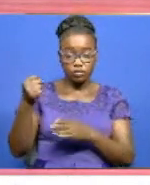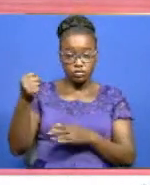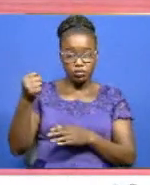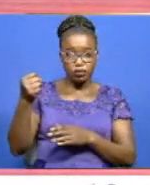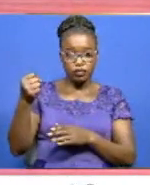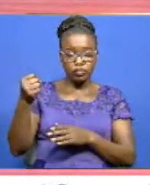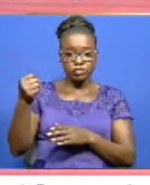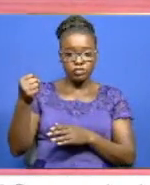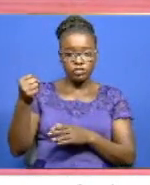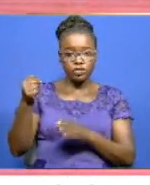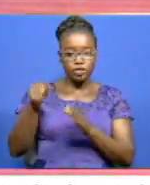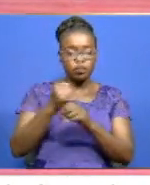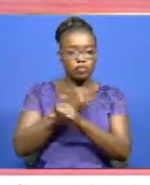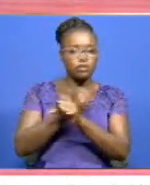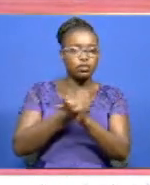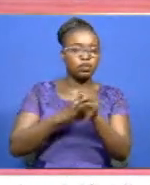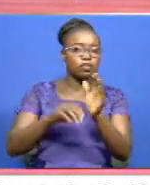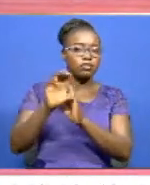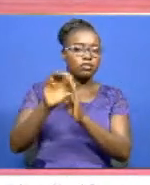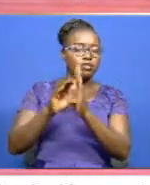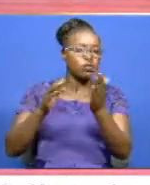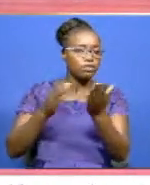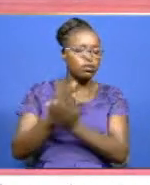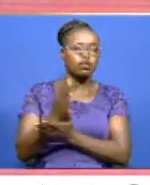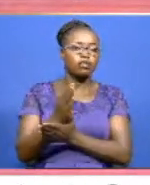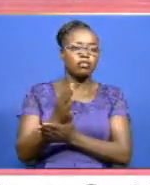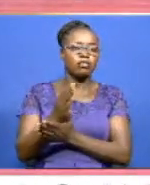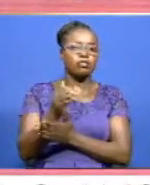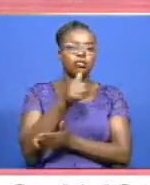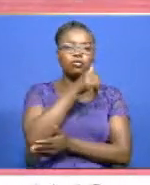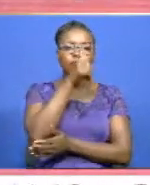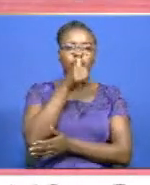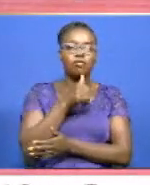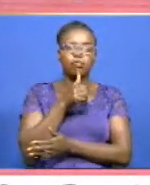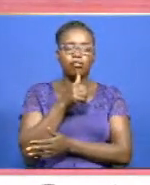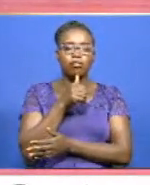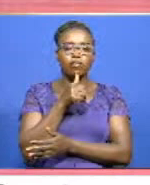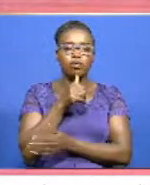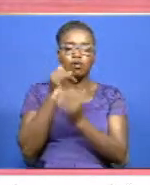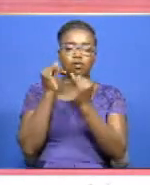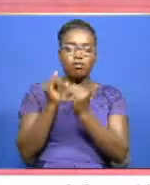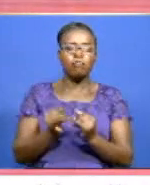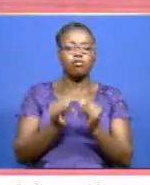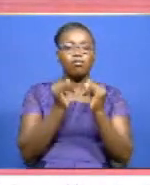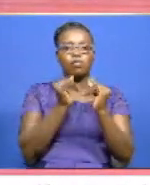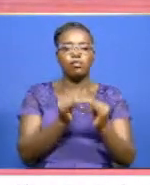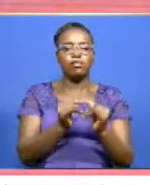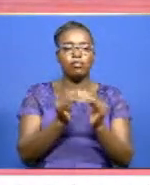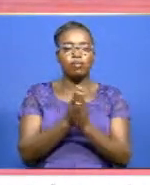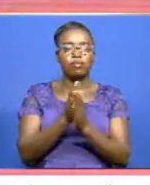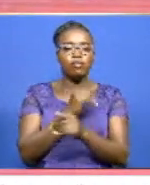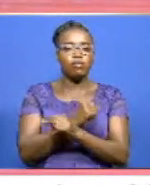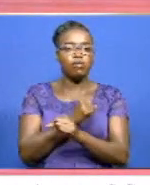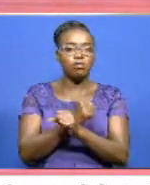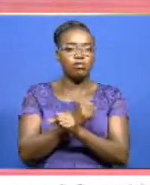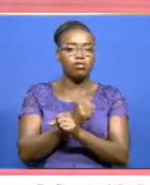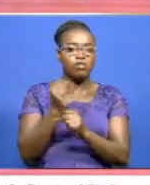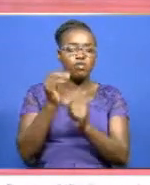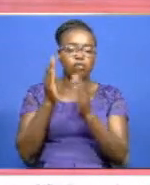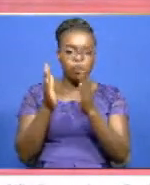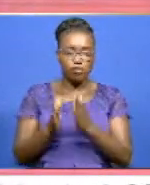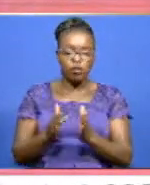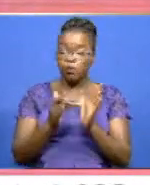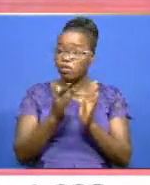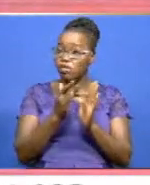protecting the constitutional right to privacy of individuals and the protection of their personal